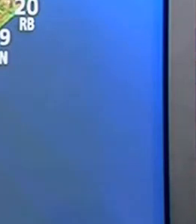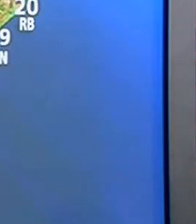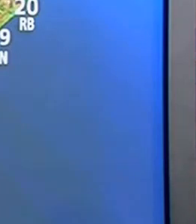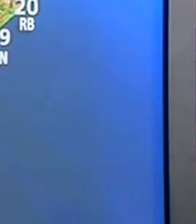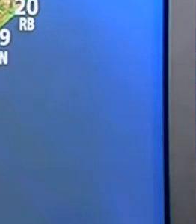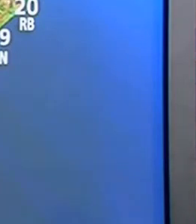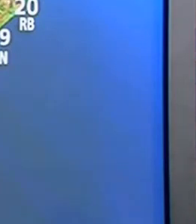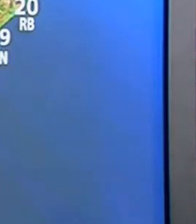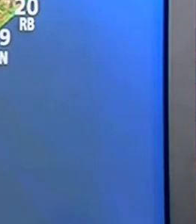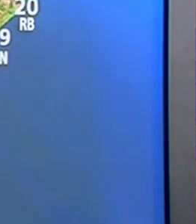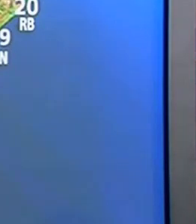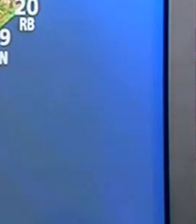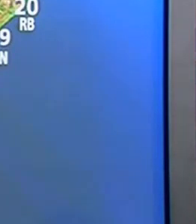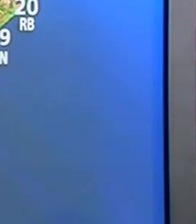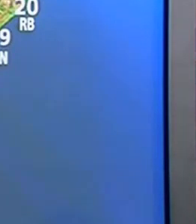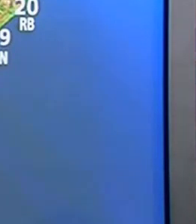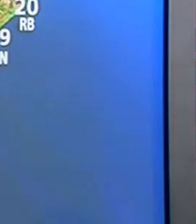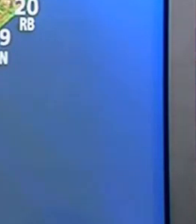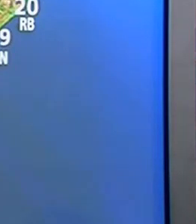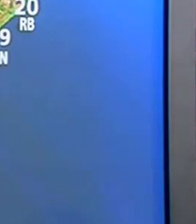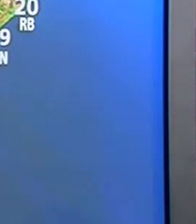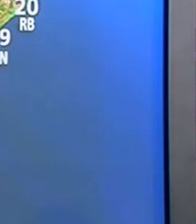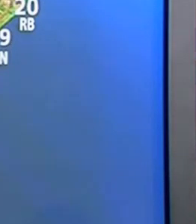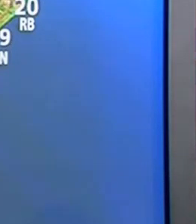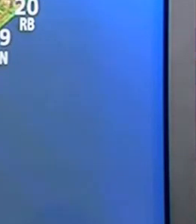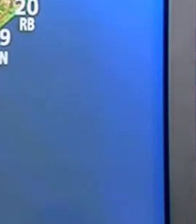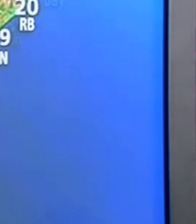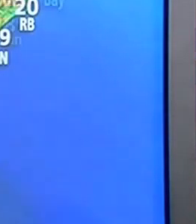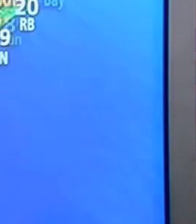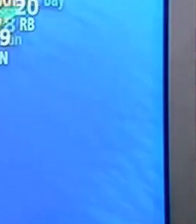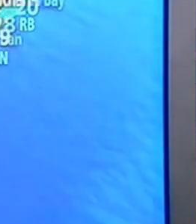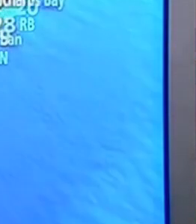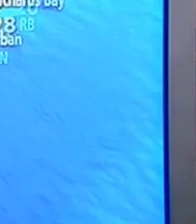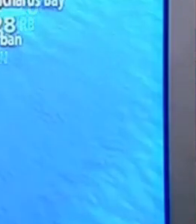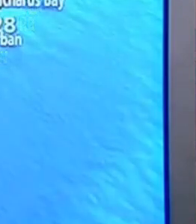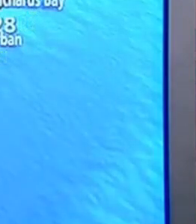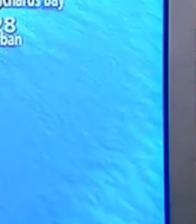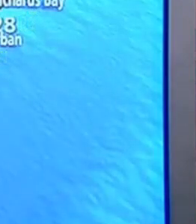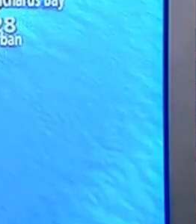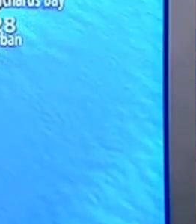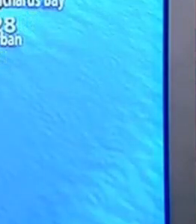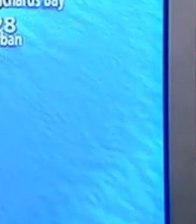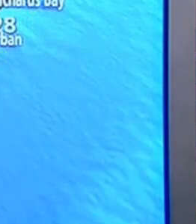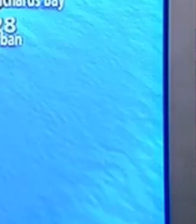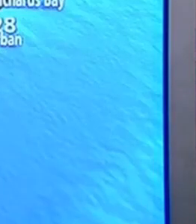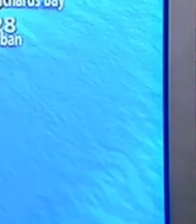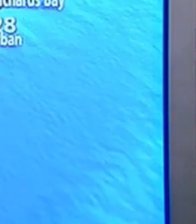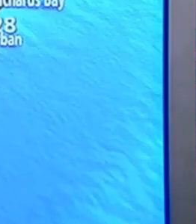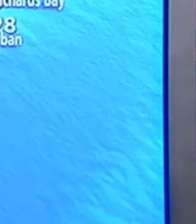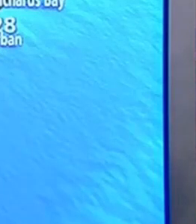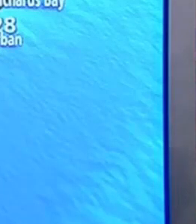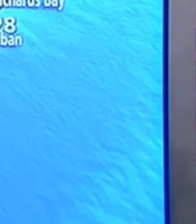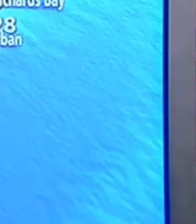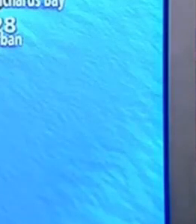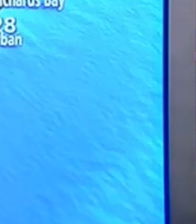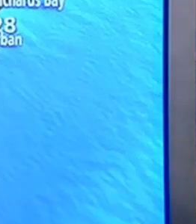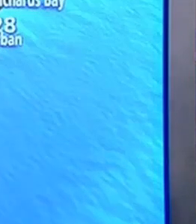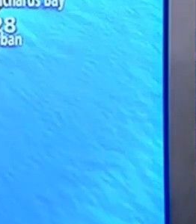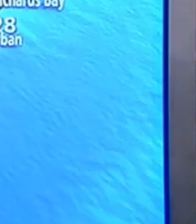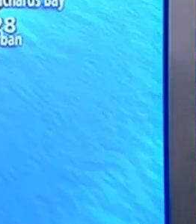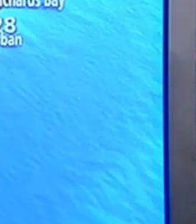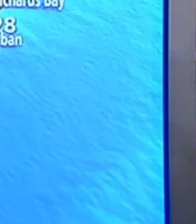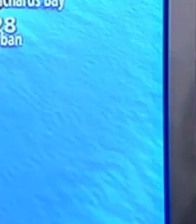kwagola Johannesburg Polokwane le dikarolo tša gona ka kwagola Cape Town di thego di tlasana go etsemala le bopo re lebeletse gona ka kwagola East London le tšatši la go sasa re lebeletse